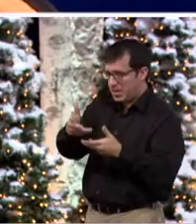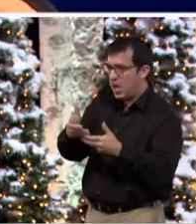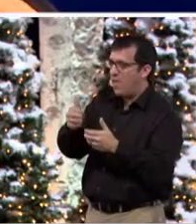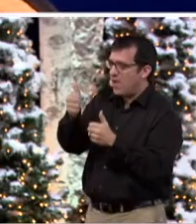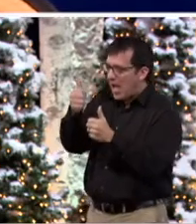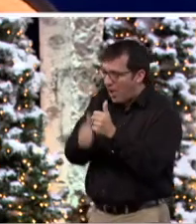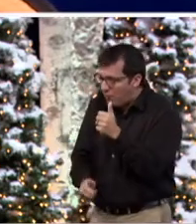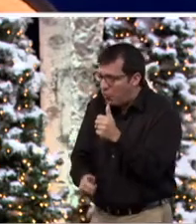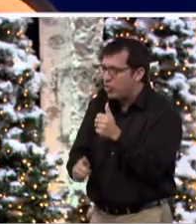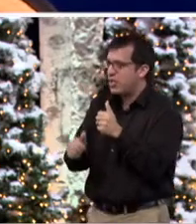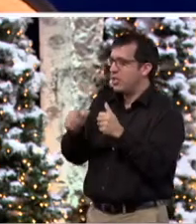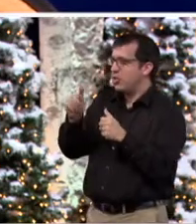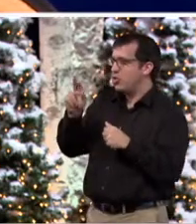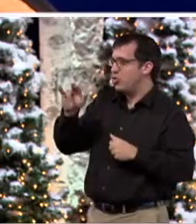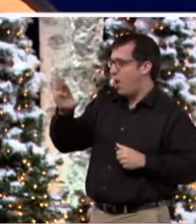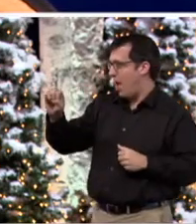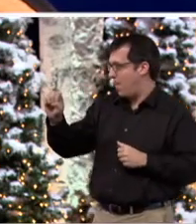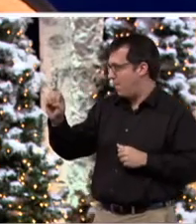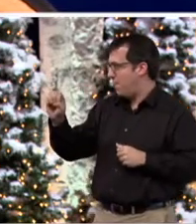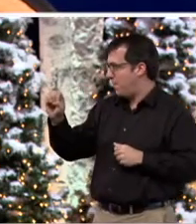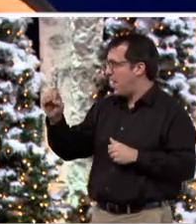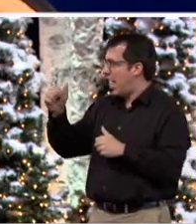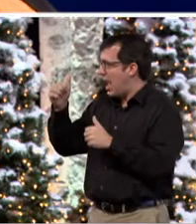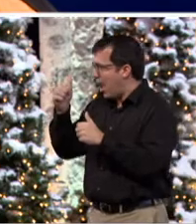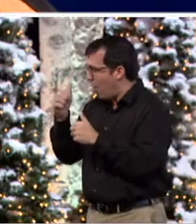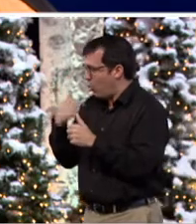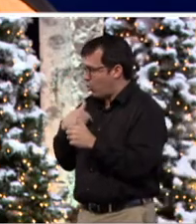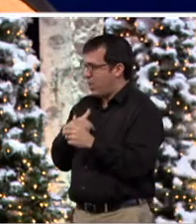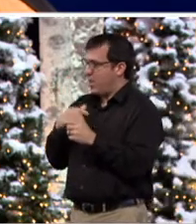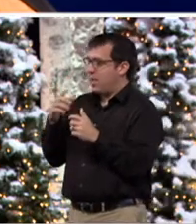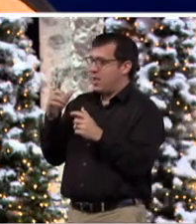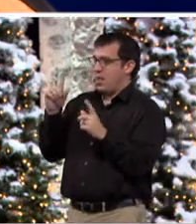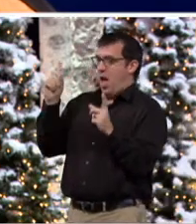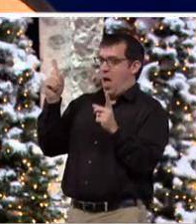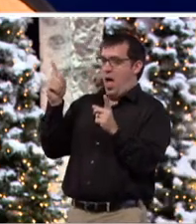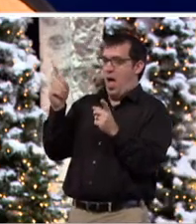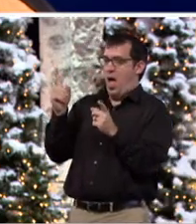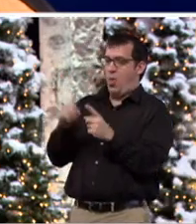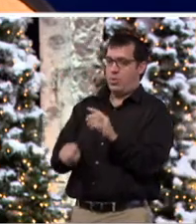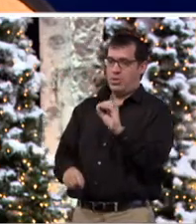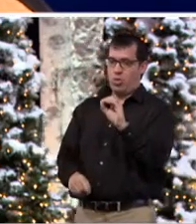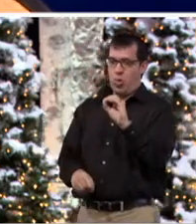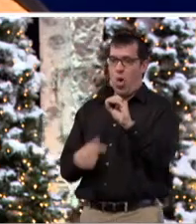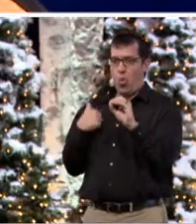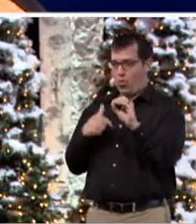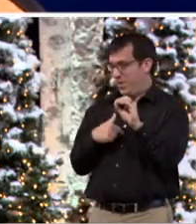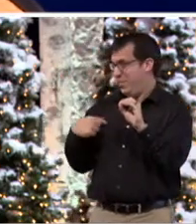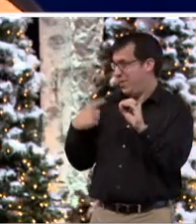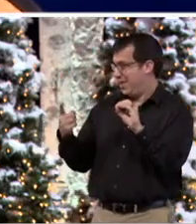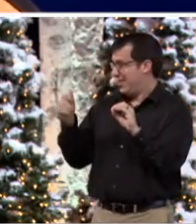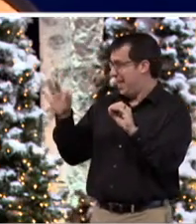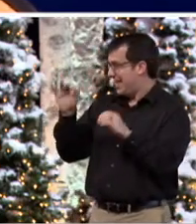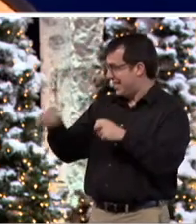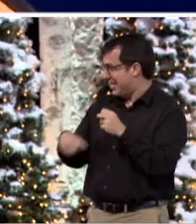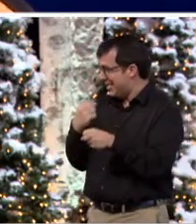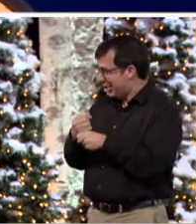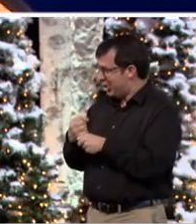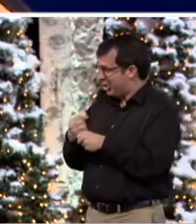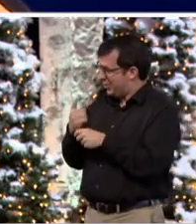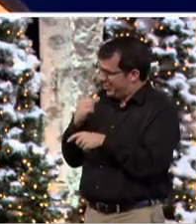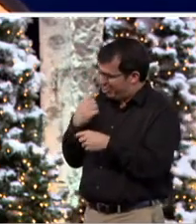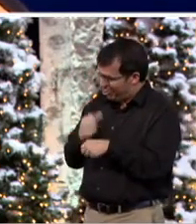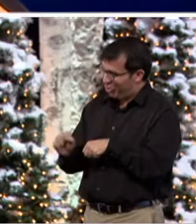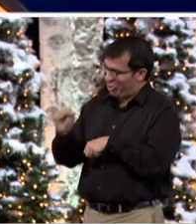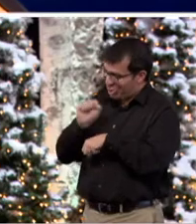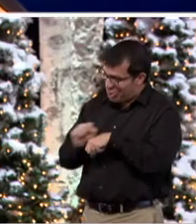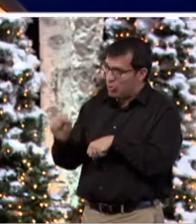every tribe. And we got down to zero. We've been working on this for 19 years. And we